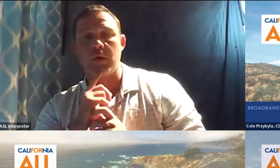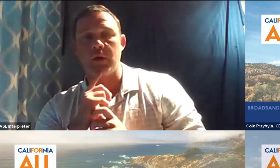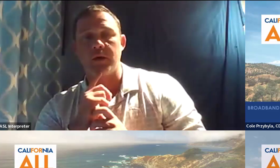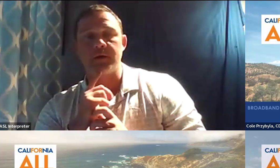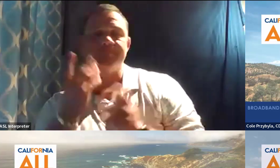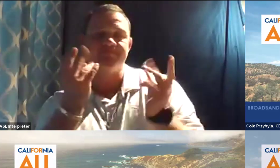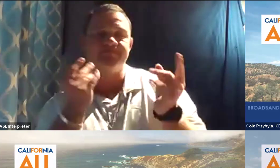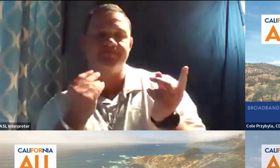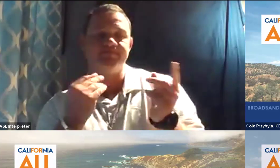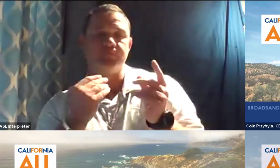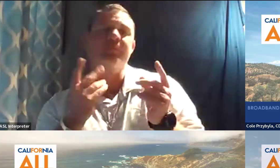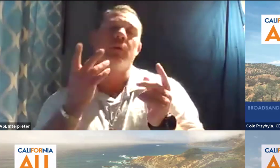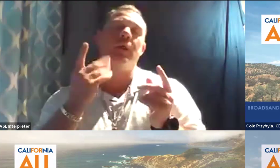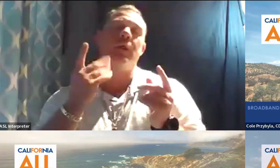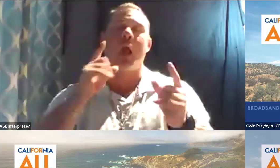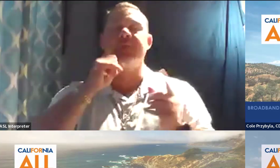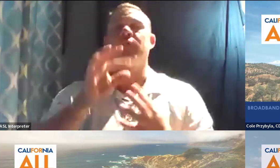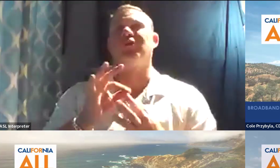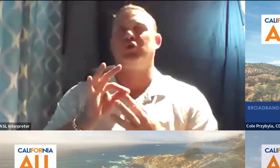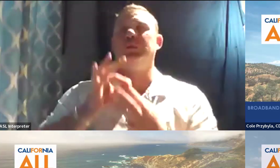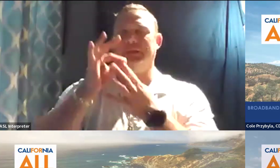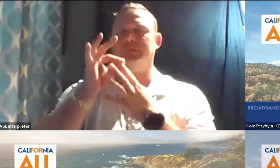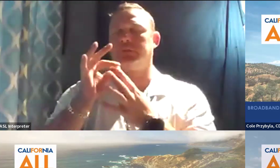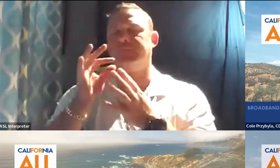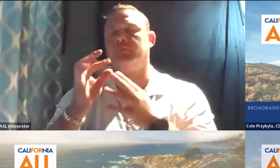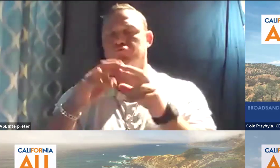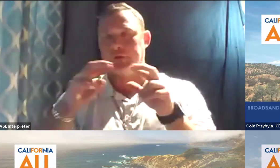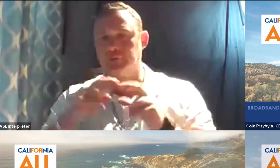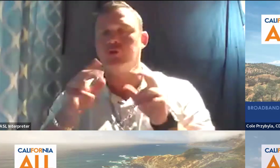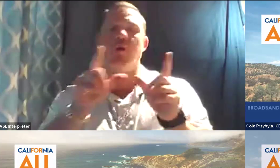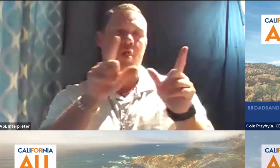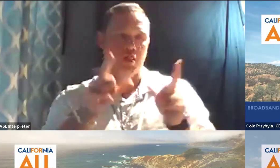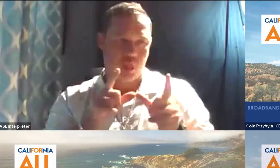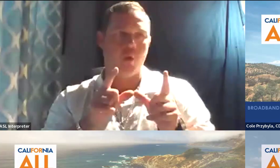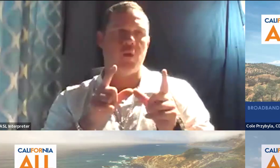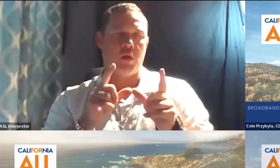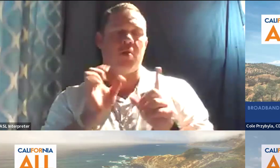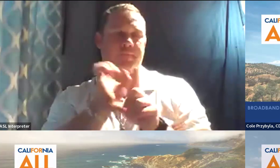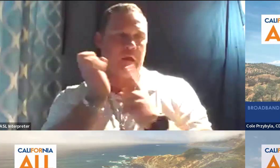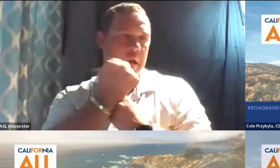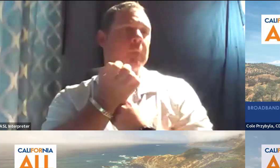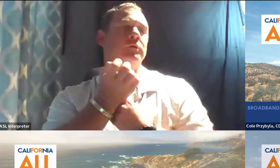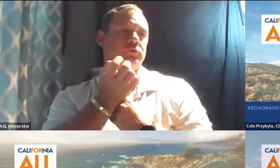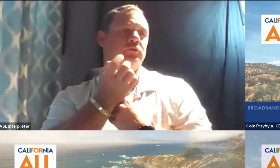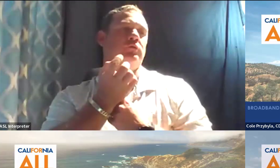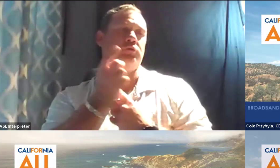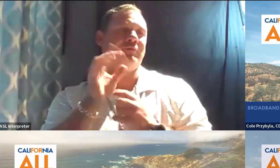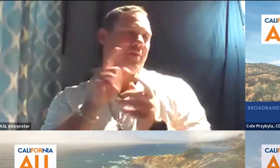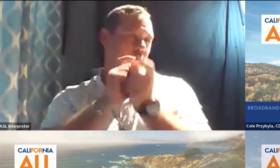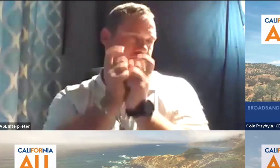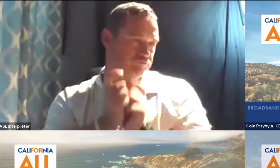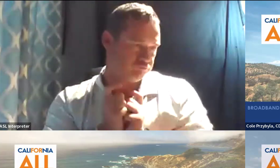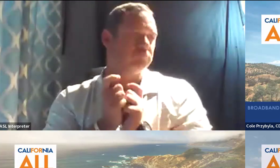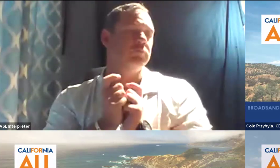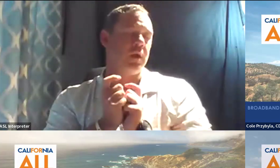for the uniqueness of the regional and local ecosystems to, you know, build coalitions and